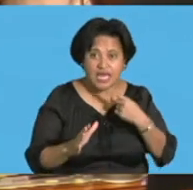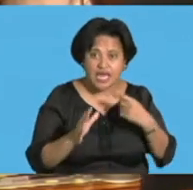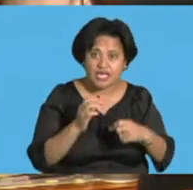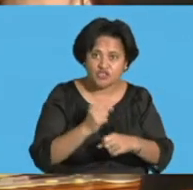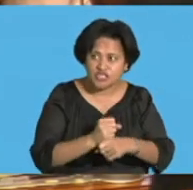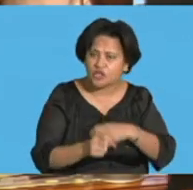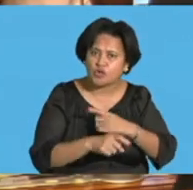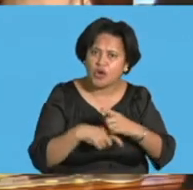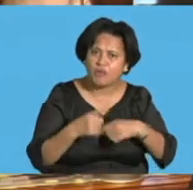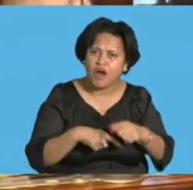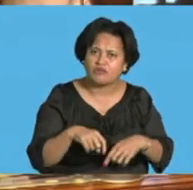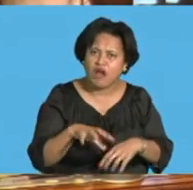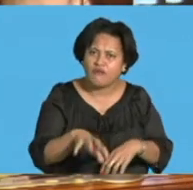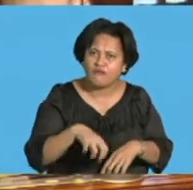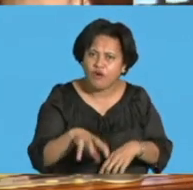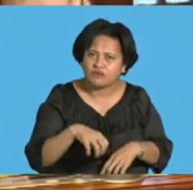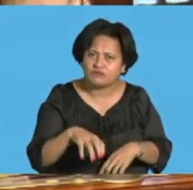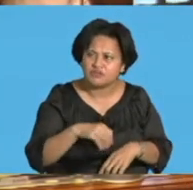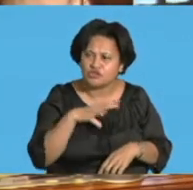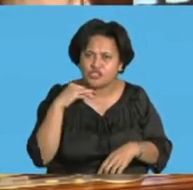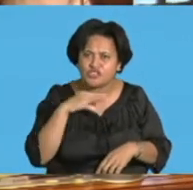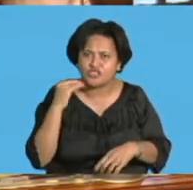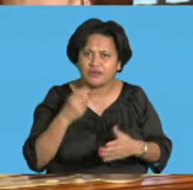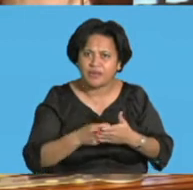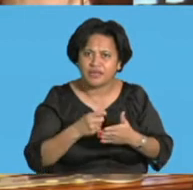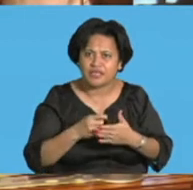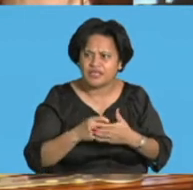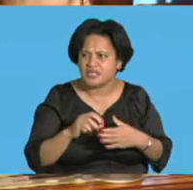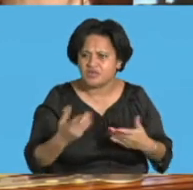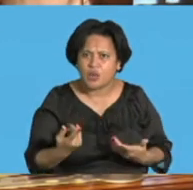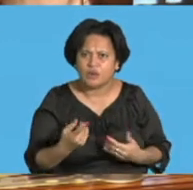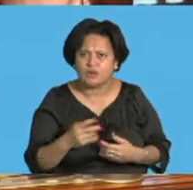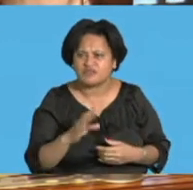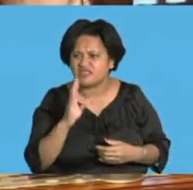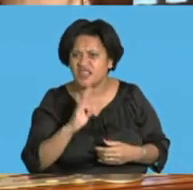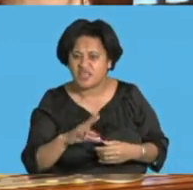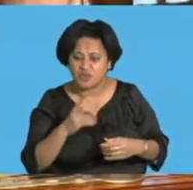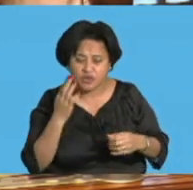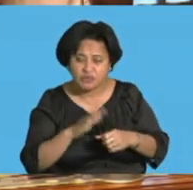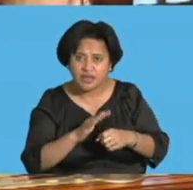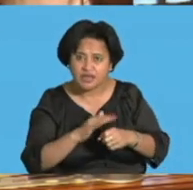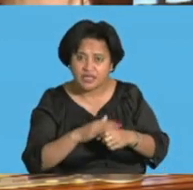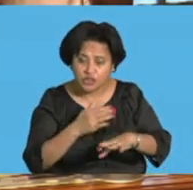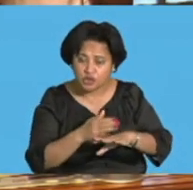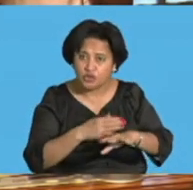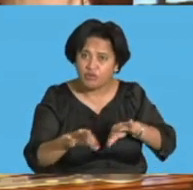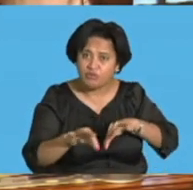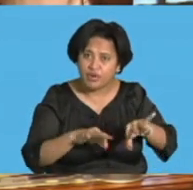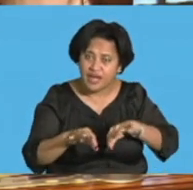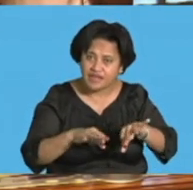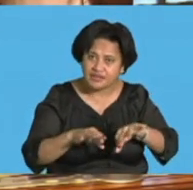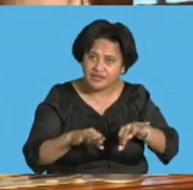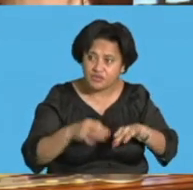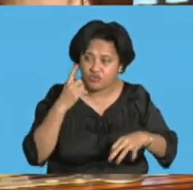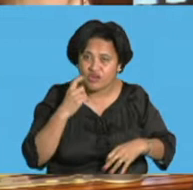fraud in his budget address. It is a sad state of affairs when we have to develop new initiatives with an underlying requirement to address